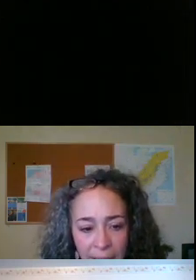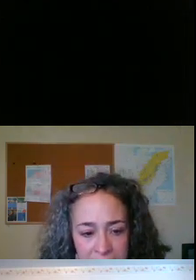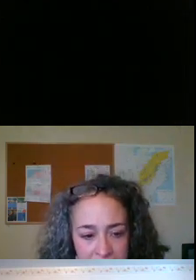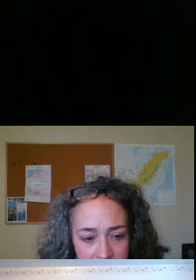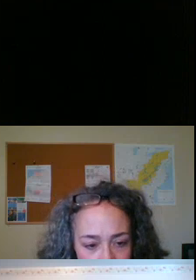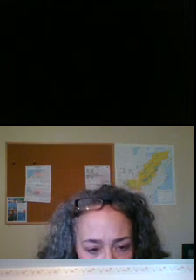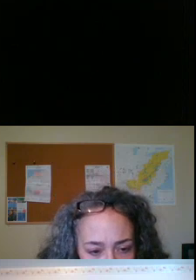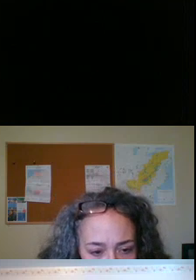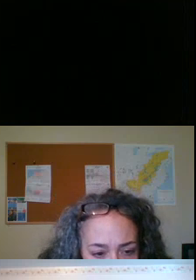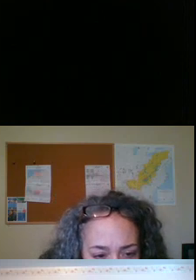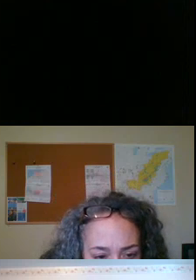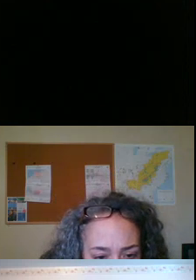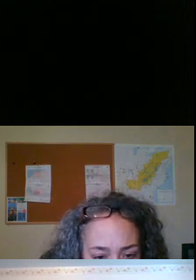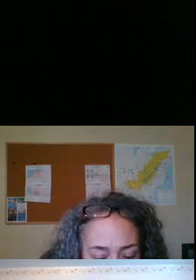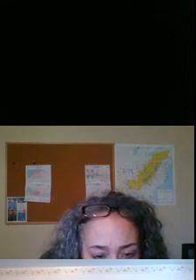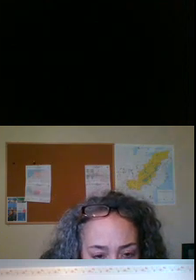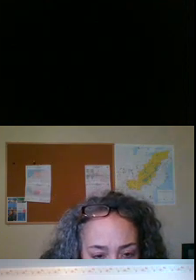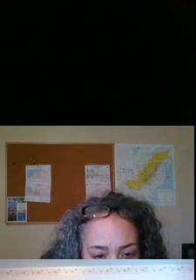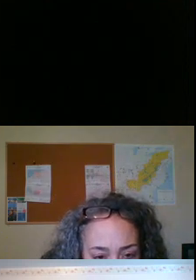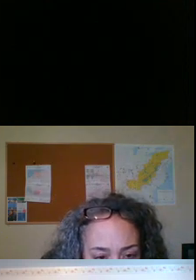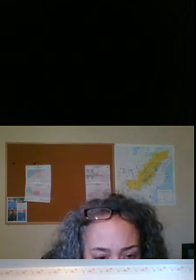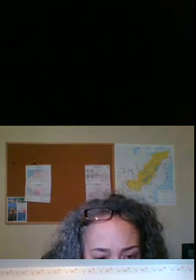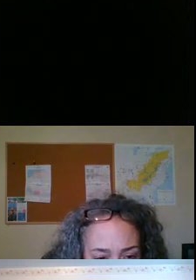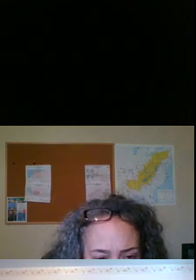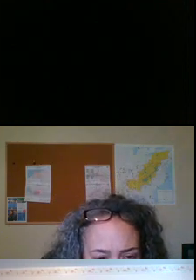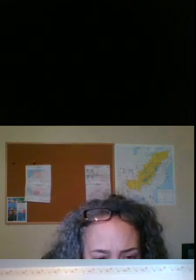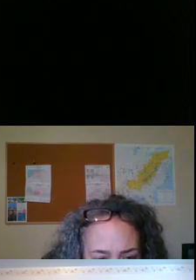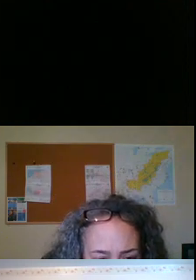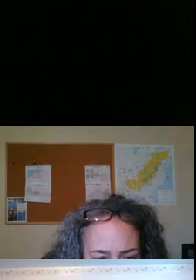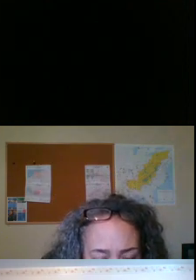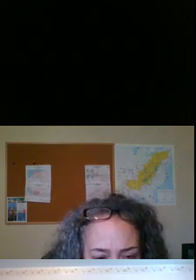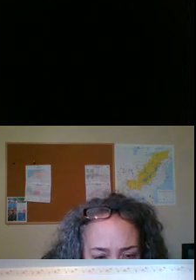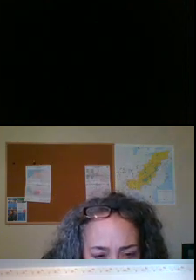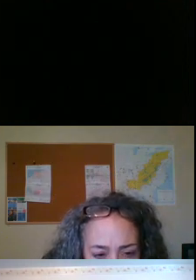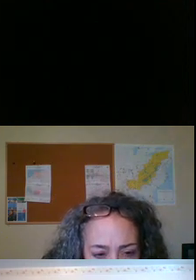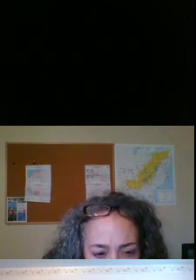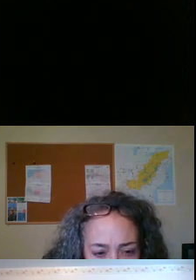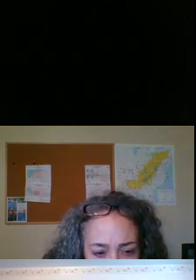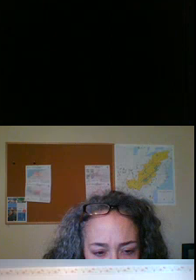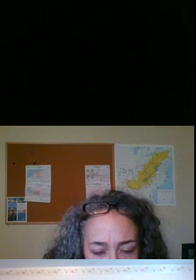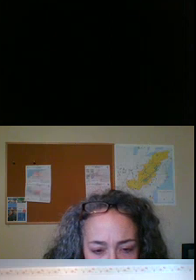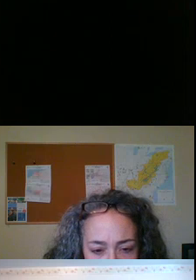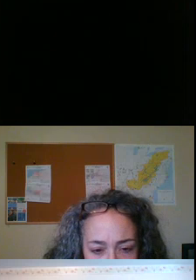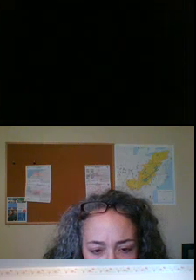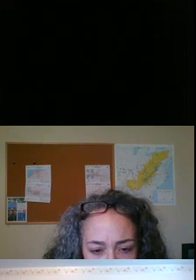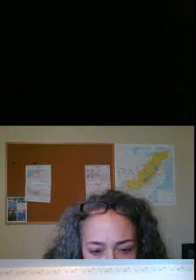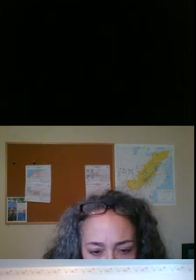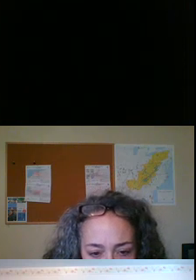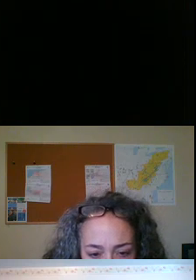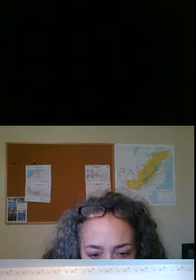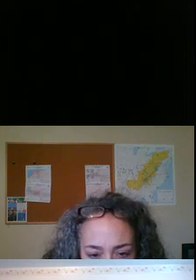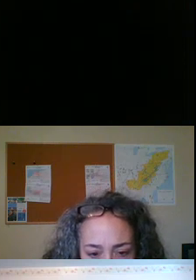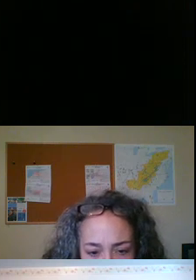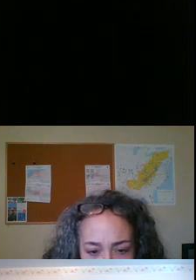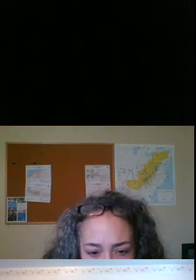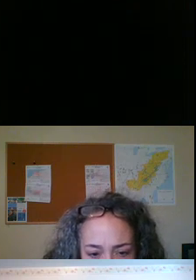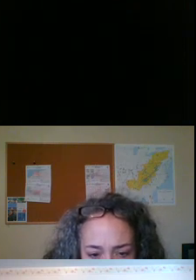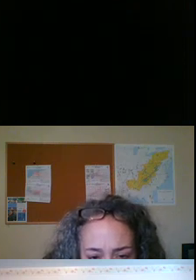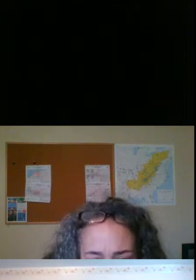and capacity. And then community infrastructure was 1.4 million,